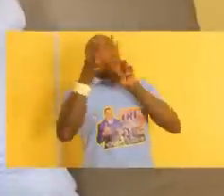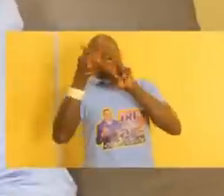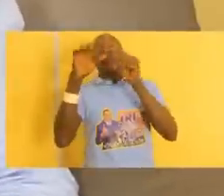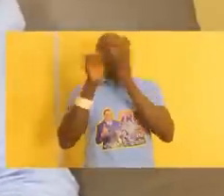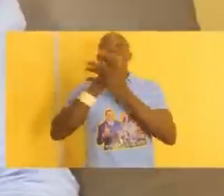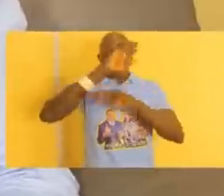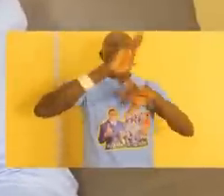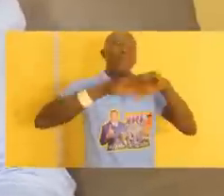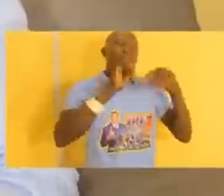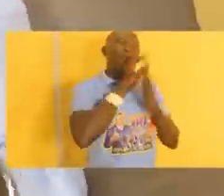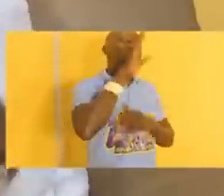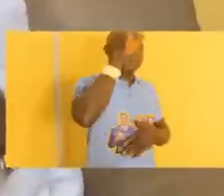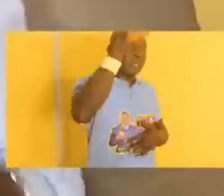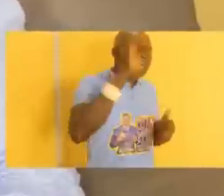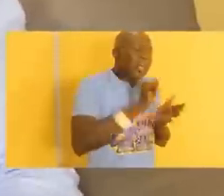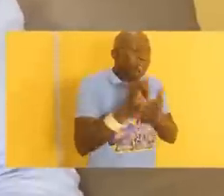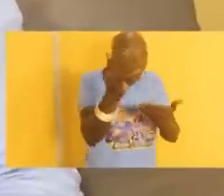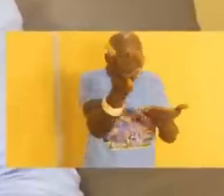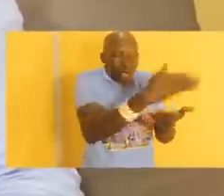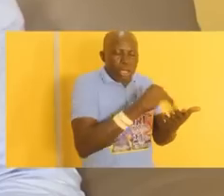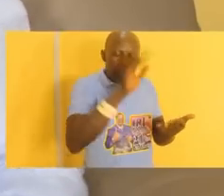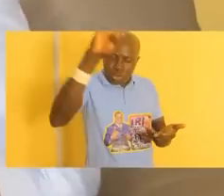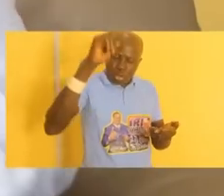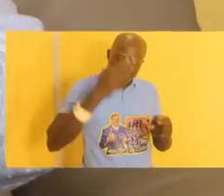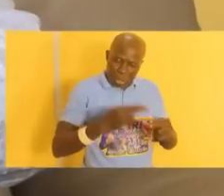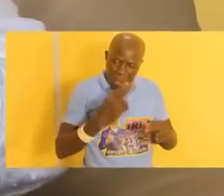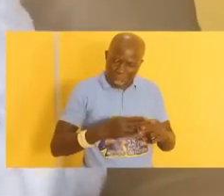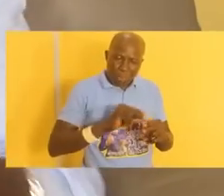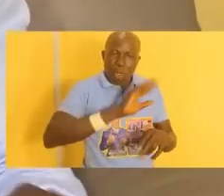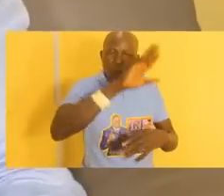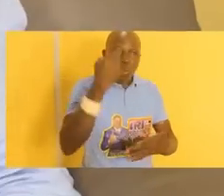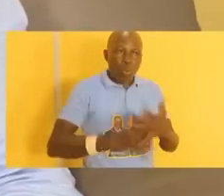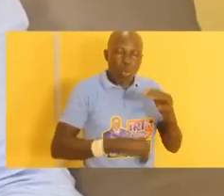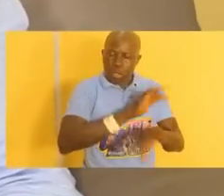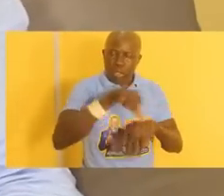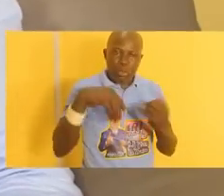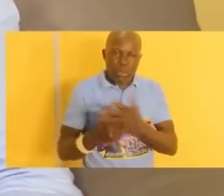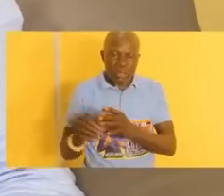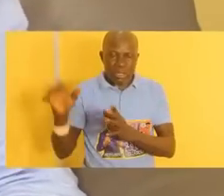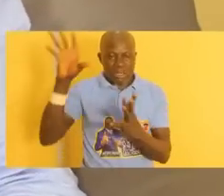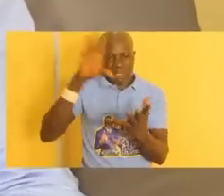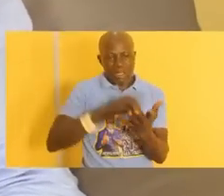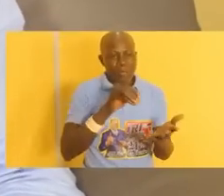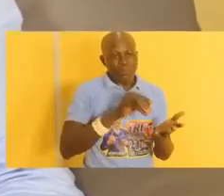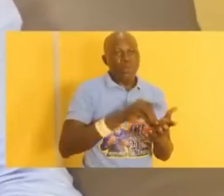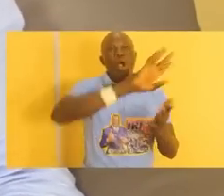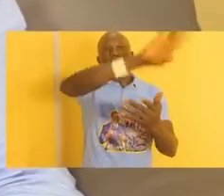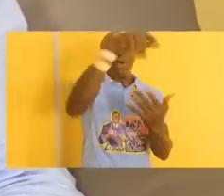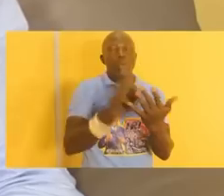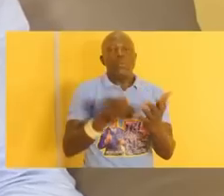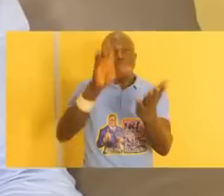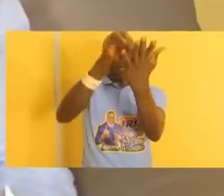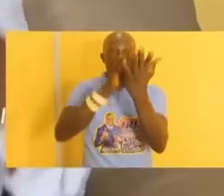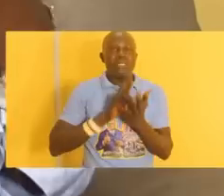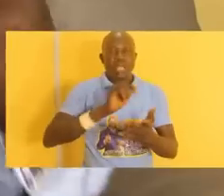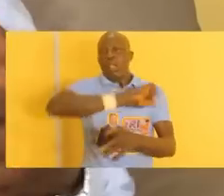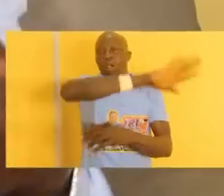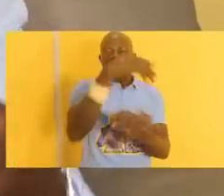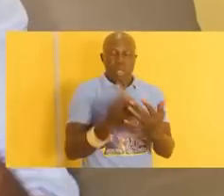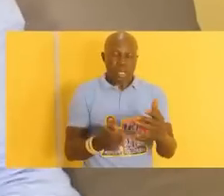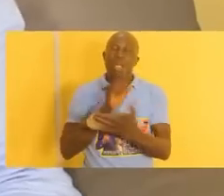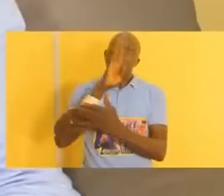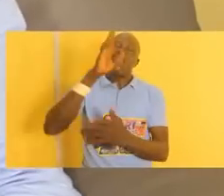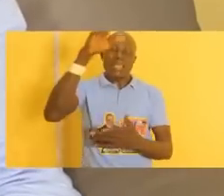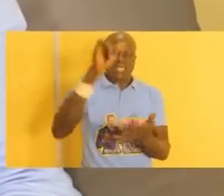to be. Oh, God, as you are there. I'm about to call. We'll take your name. Ask your photo, your cash. And all your details. And you will tell what bell. If you are there